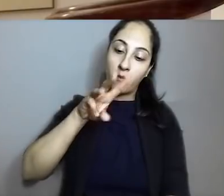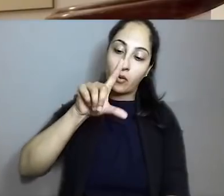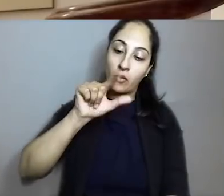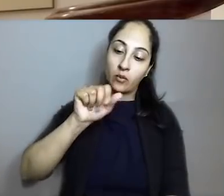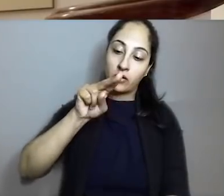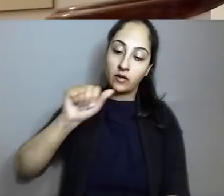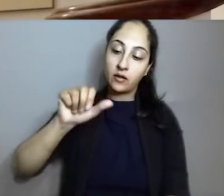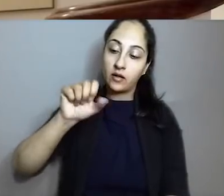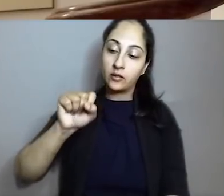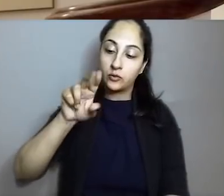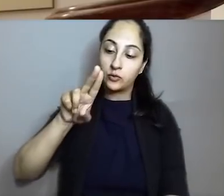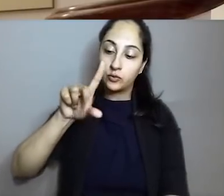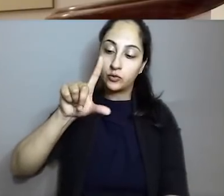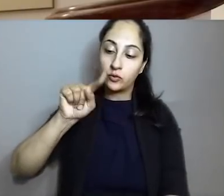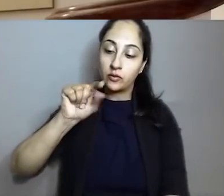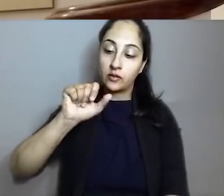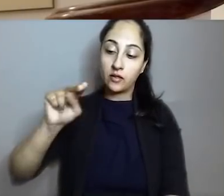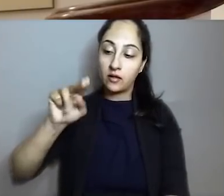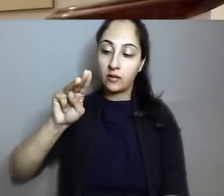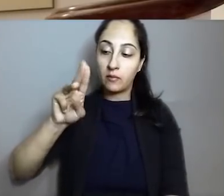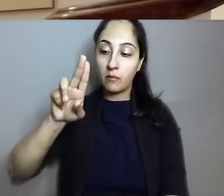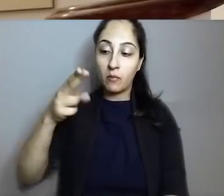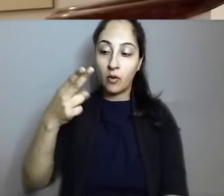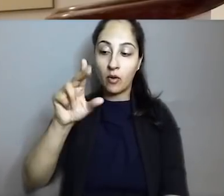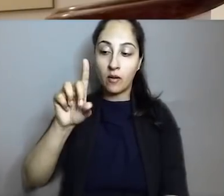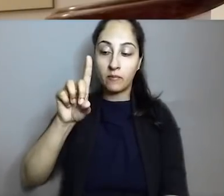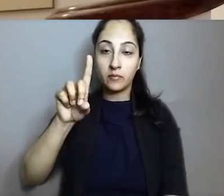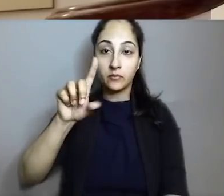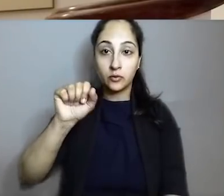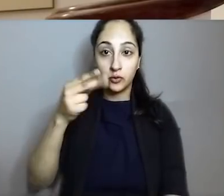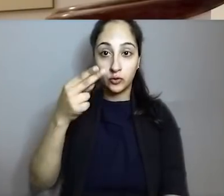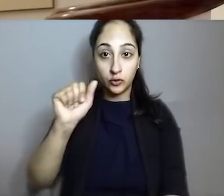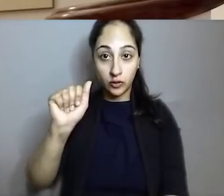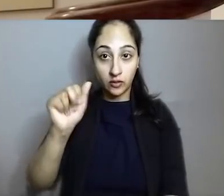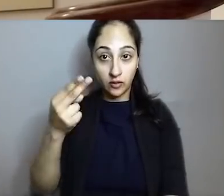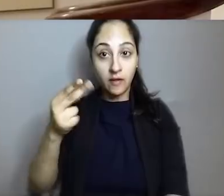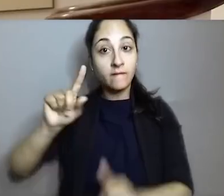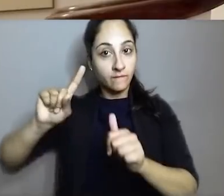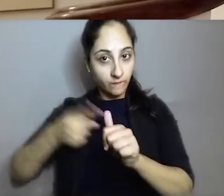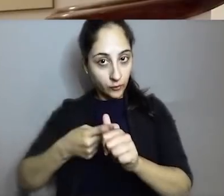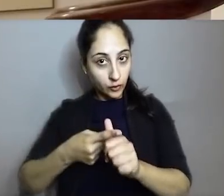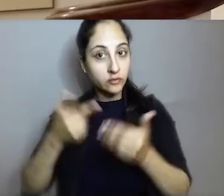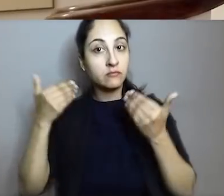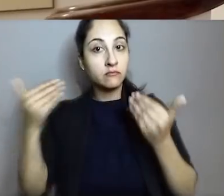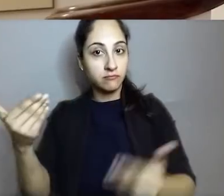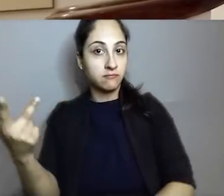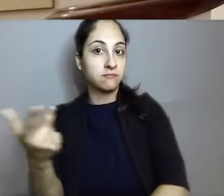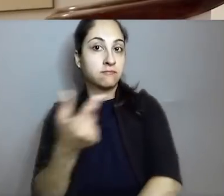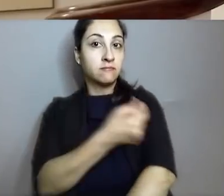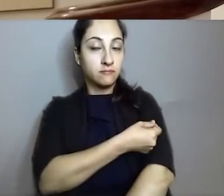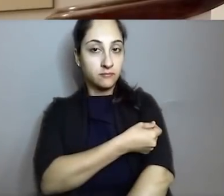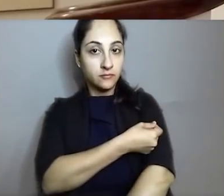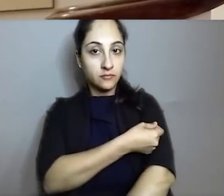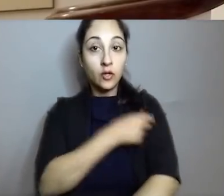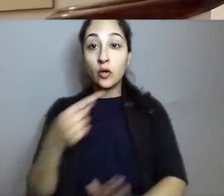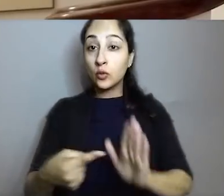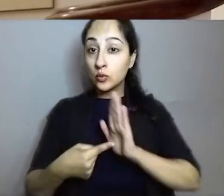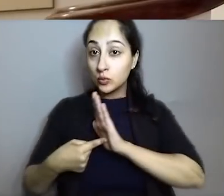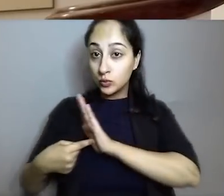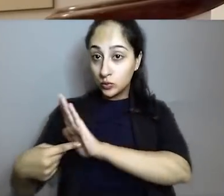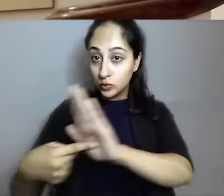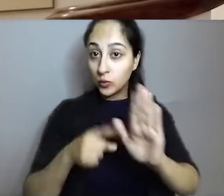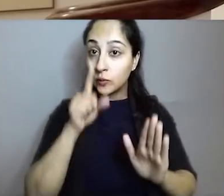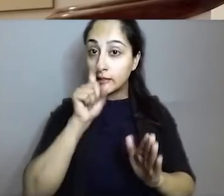the vaccine publicly, so that the whole Jamaat could see their Imam receiving the very same